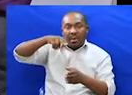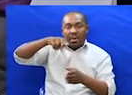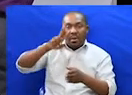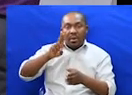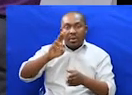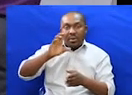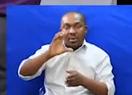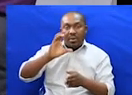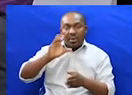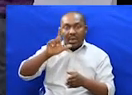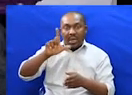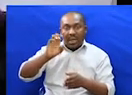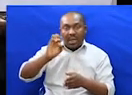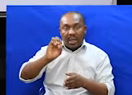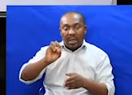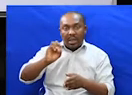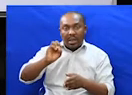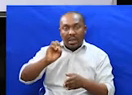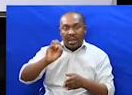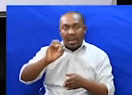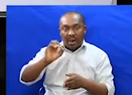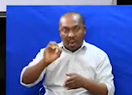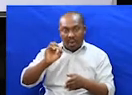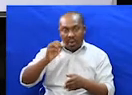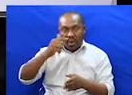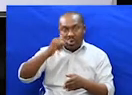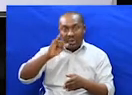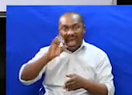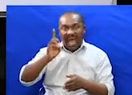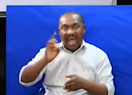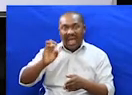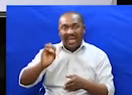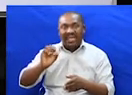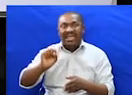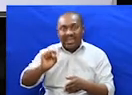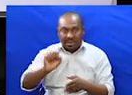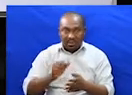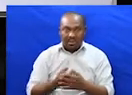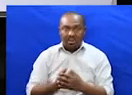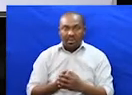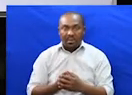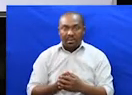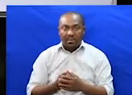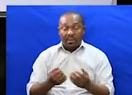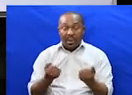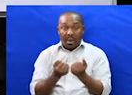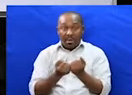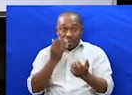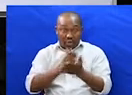nucleotide. My dear student, make sure you know the spelling of these